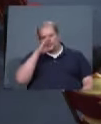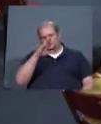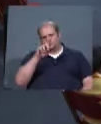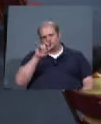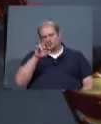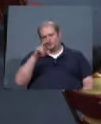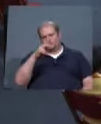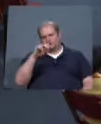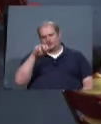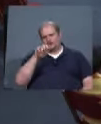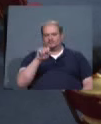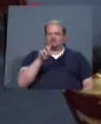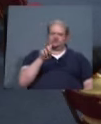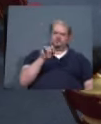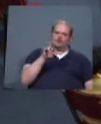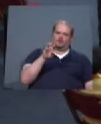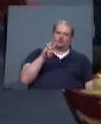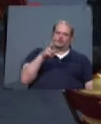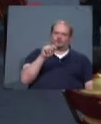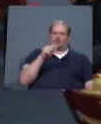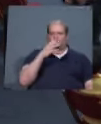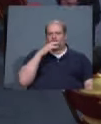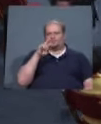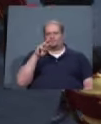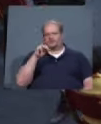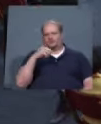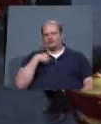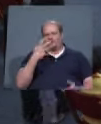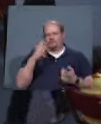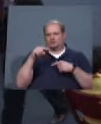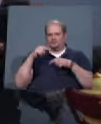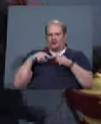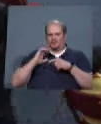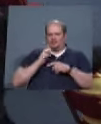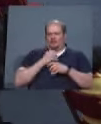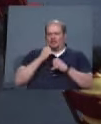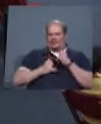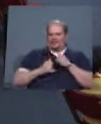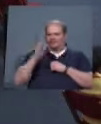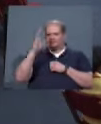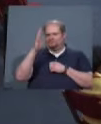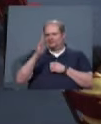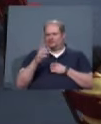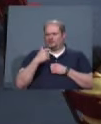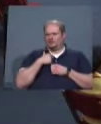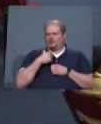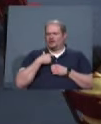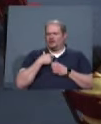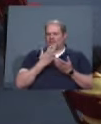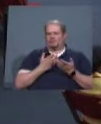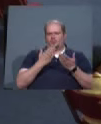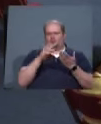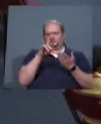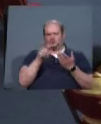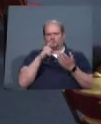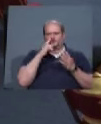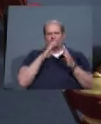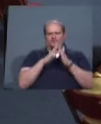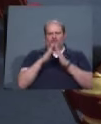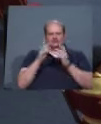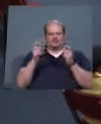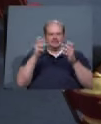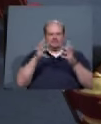Hines. Director Wright? Thank you, Vice Mayor. I want to go back to our last speaker, and I have posed a question for the city